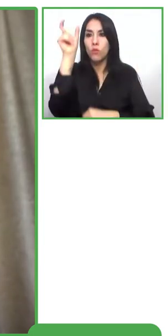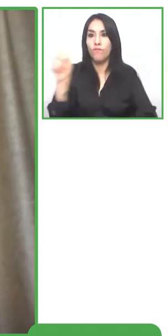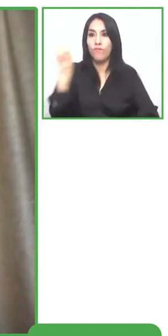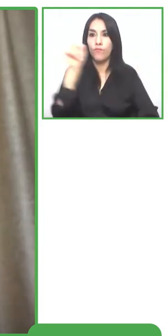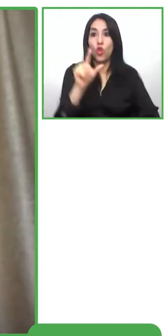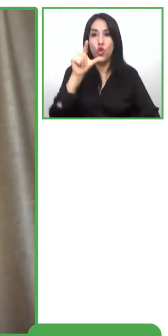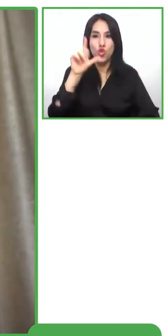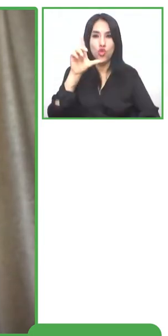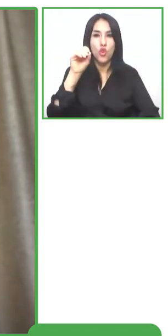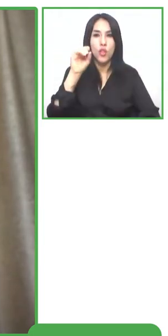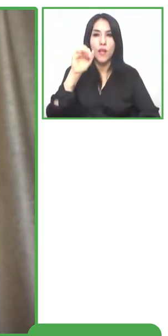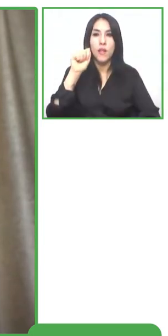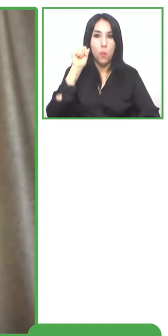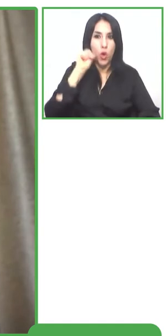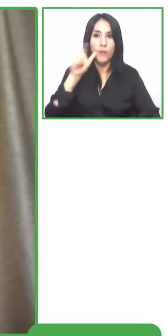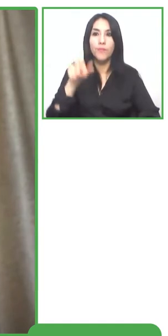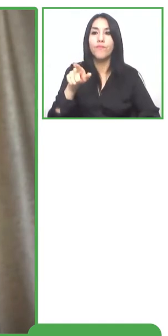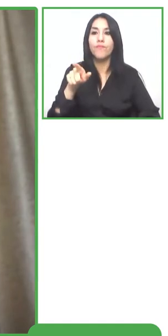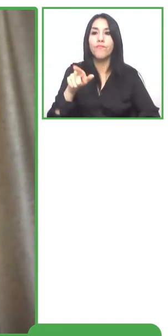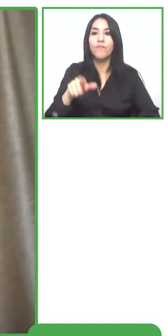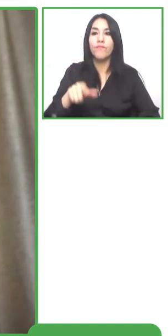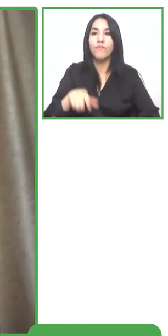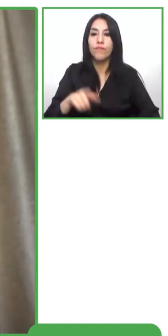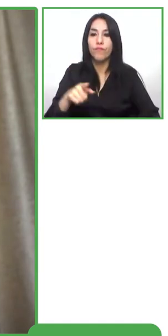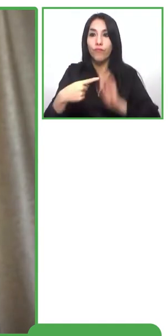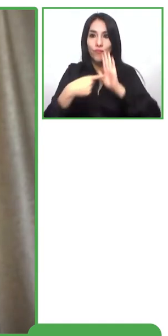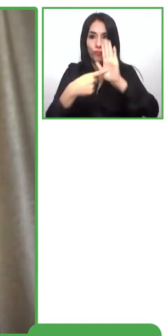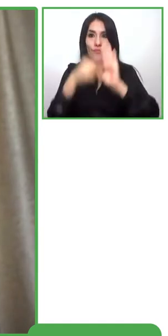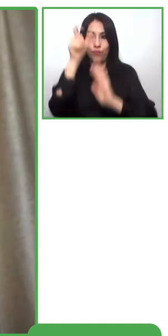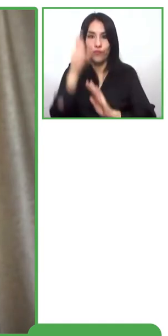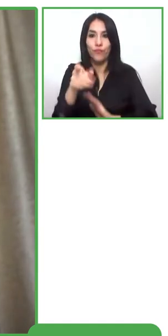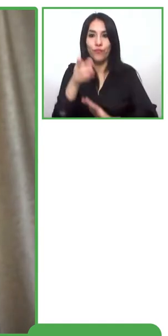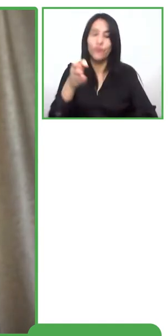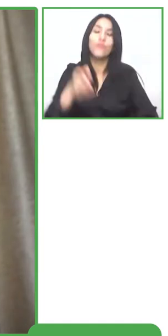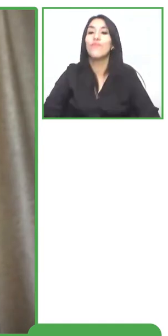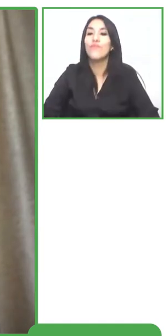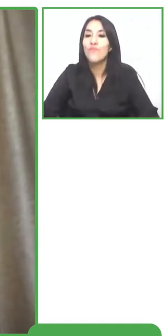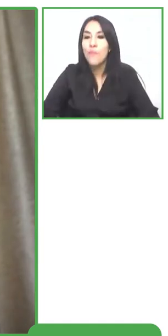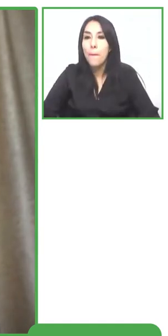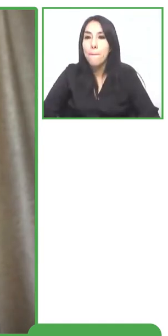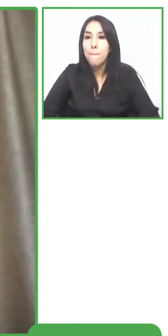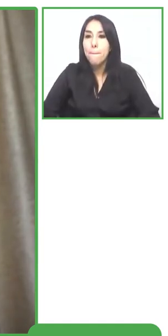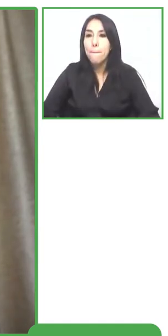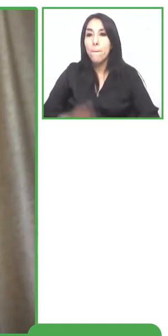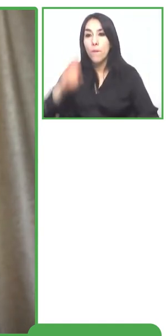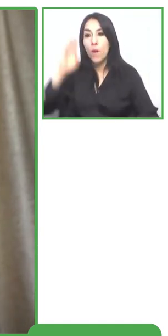opportunities. Gloria, it is a pleasure to have you with us. Please activate your microphone.